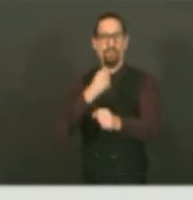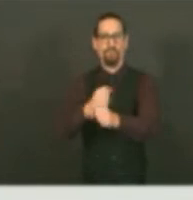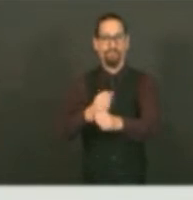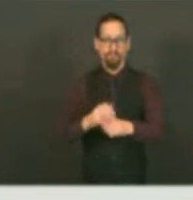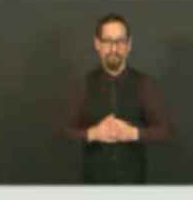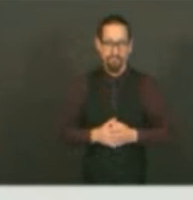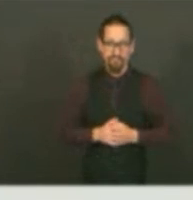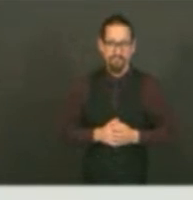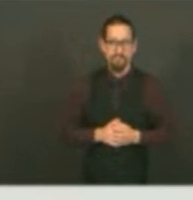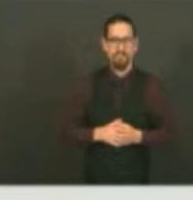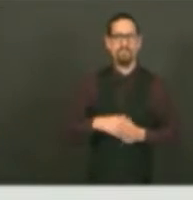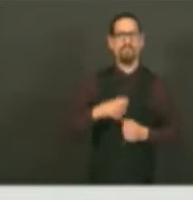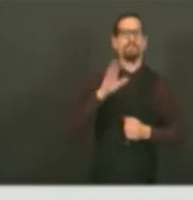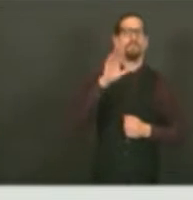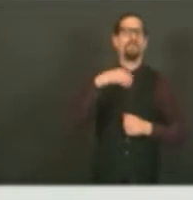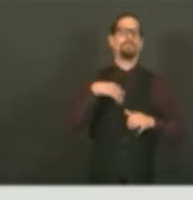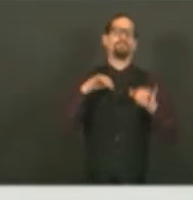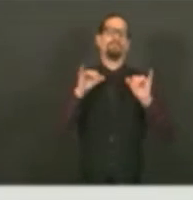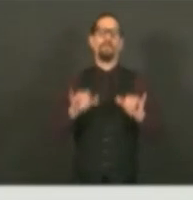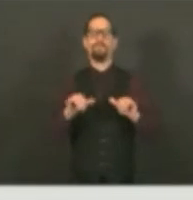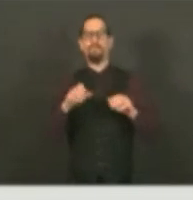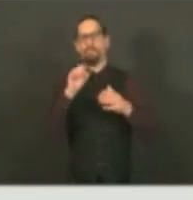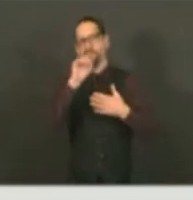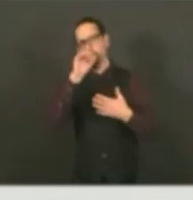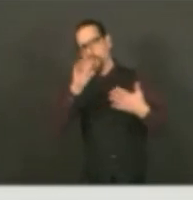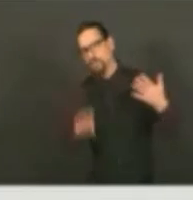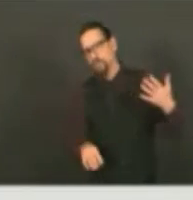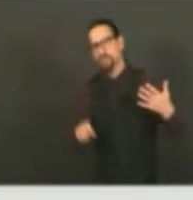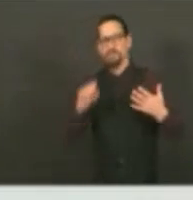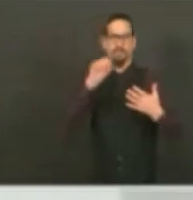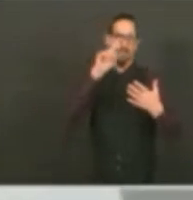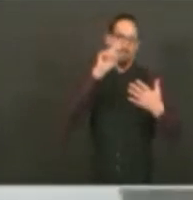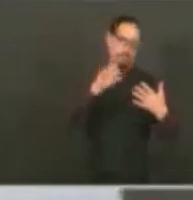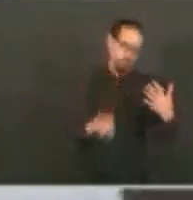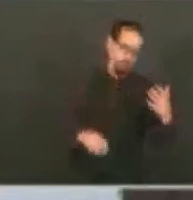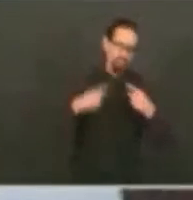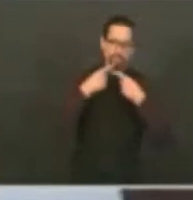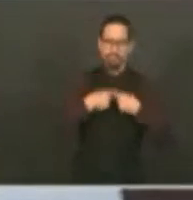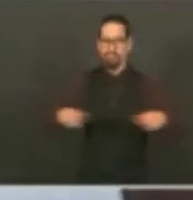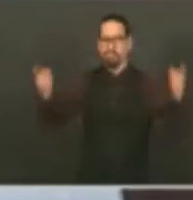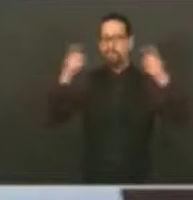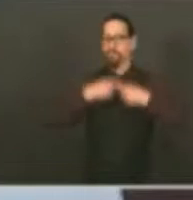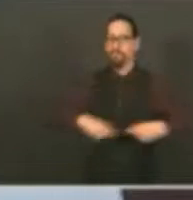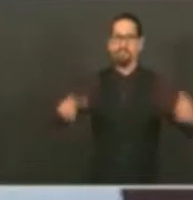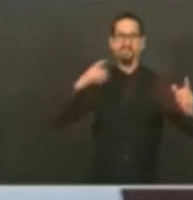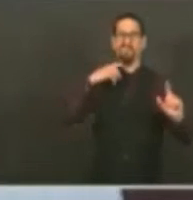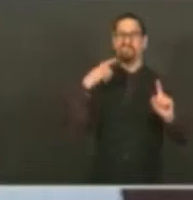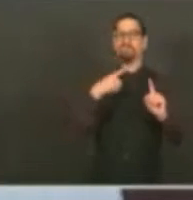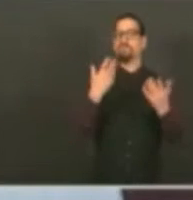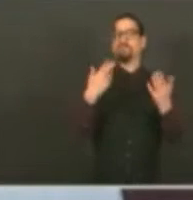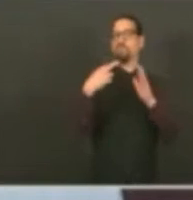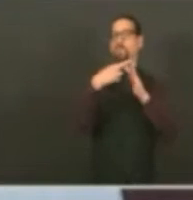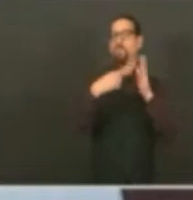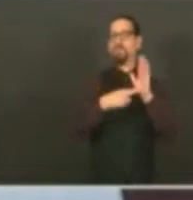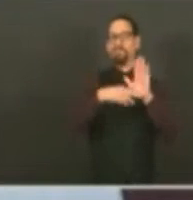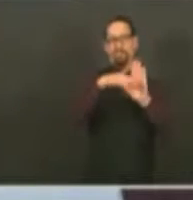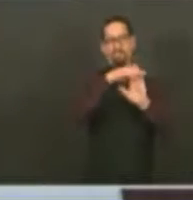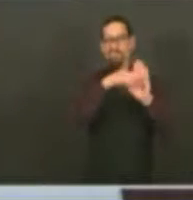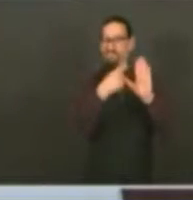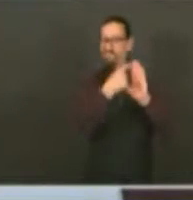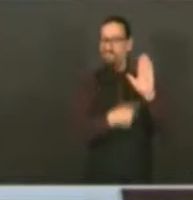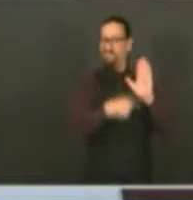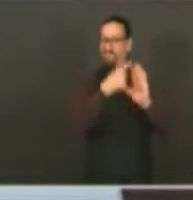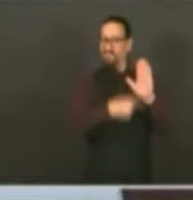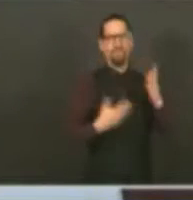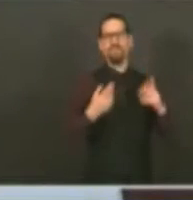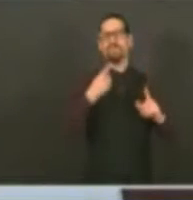clear theme in all of the rules. Protect your household. Protect your household. I